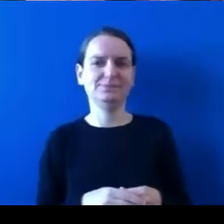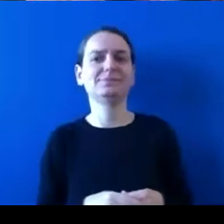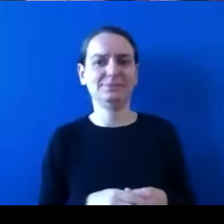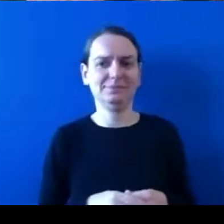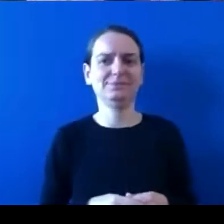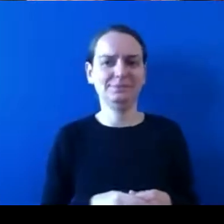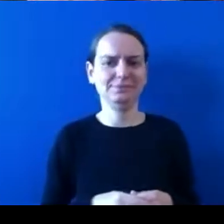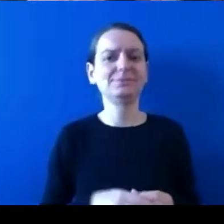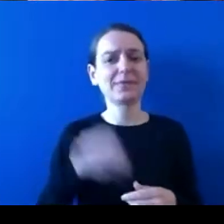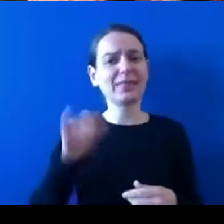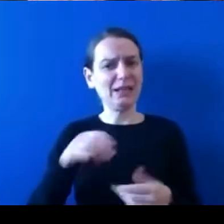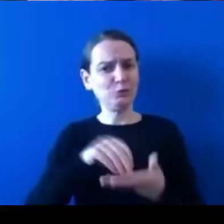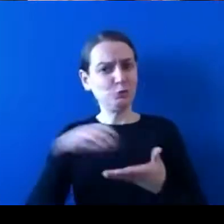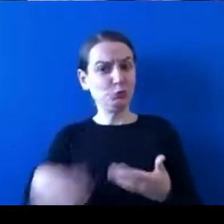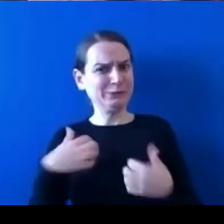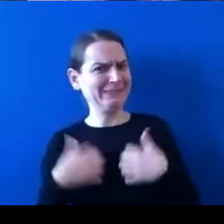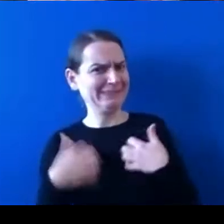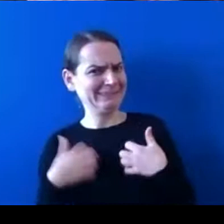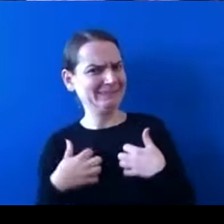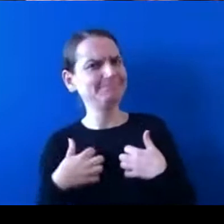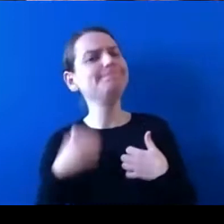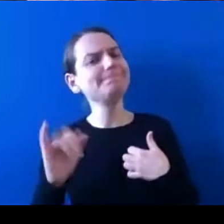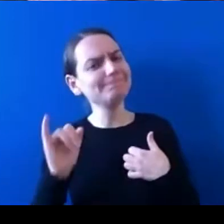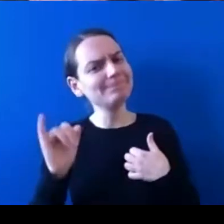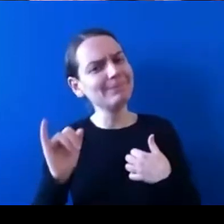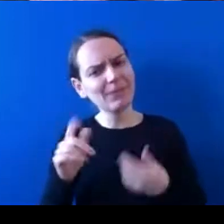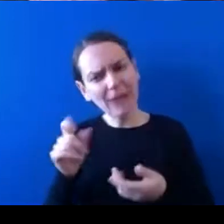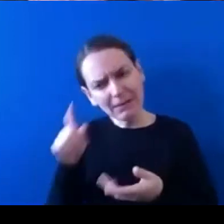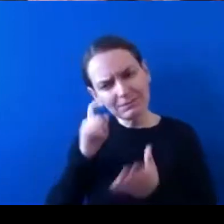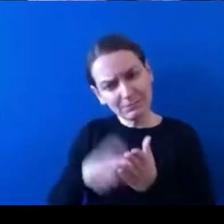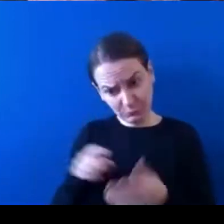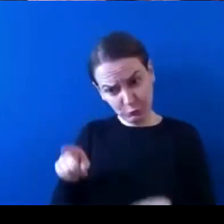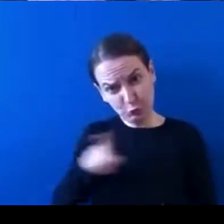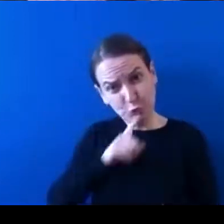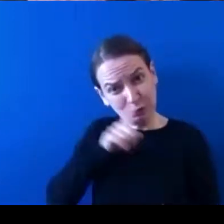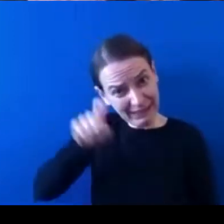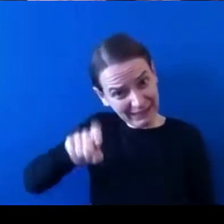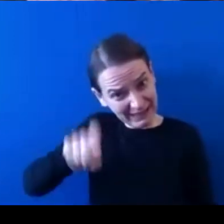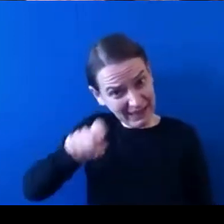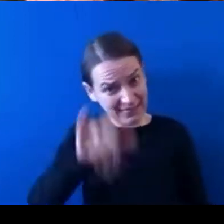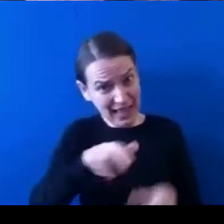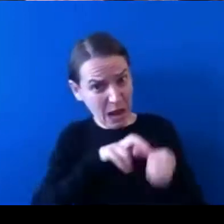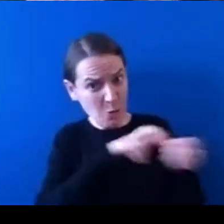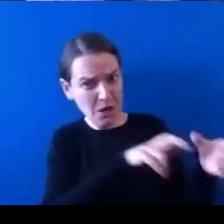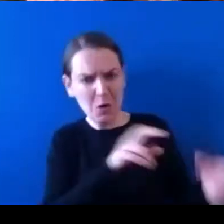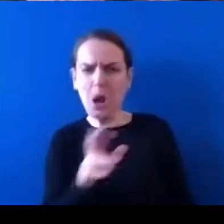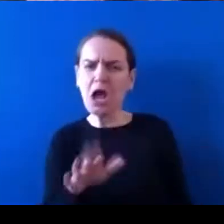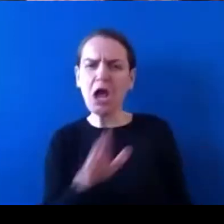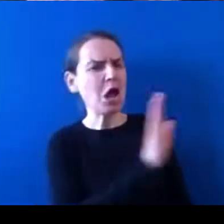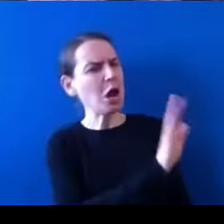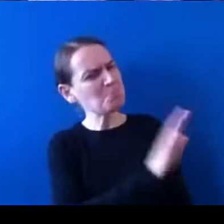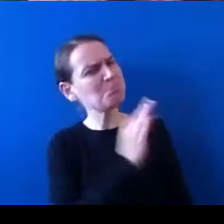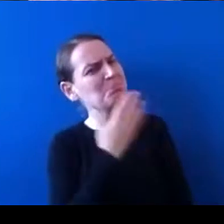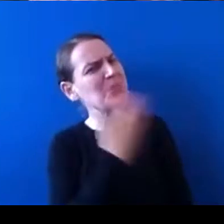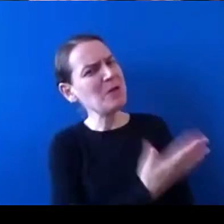want to be able to use a variety of tools and techniques. Not every tool and every technique will work